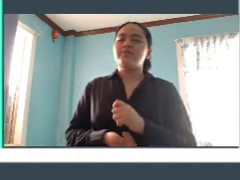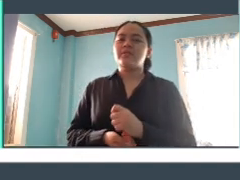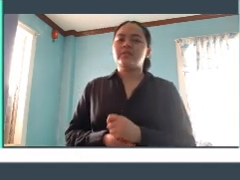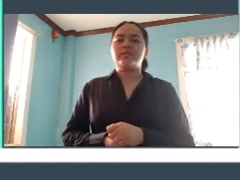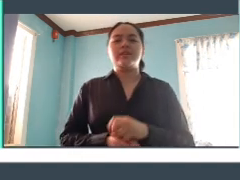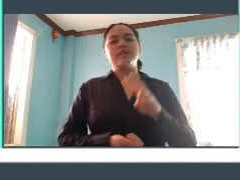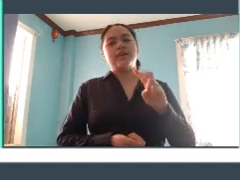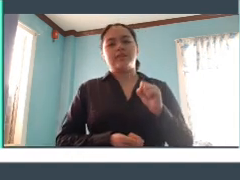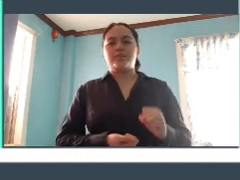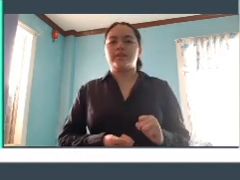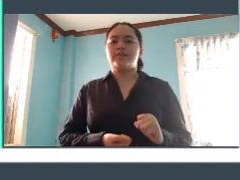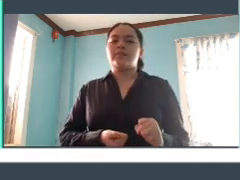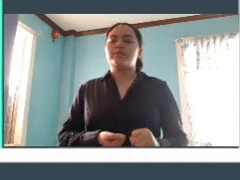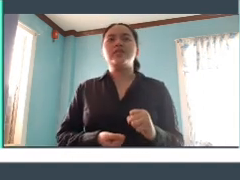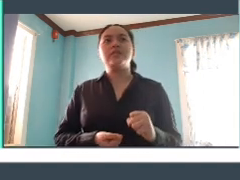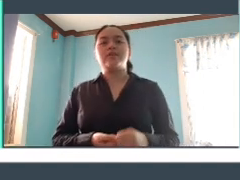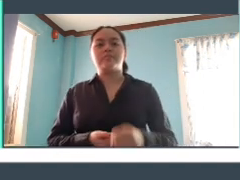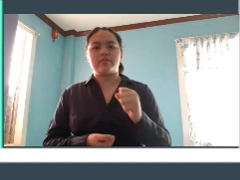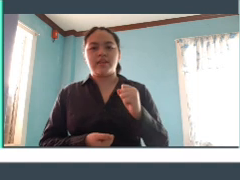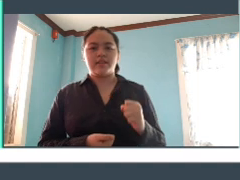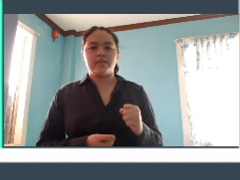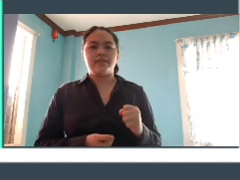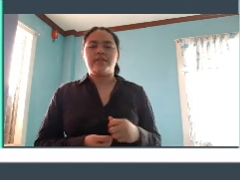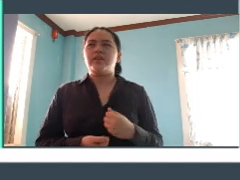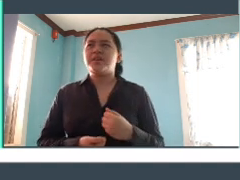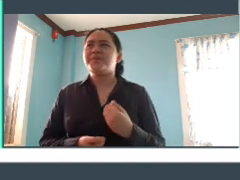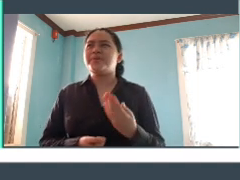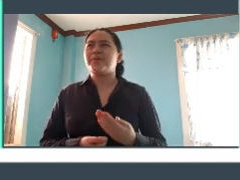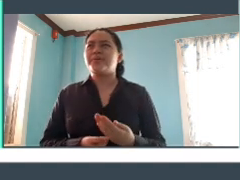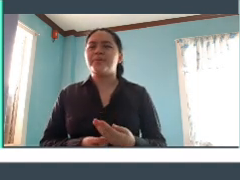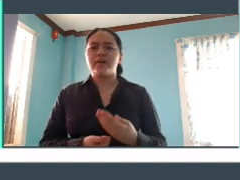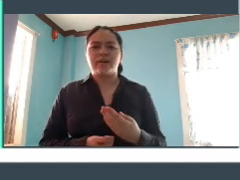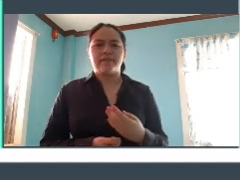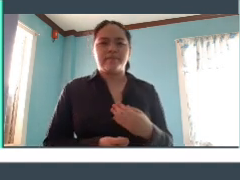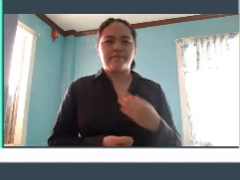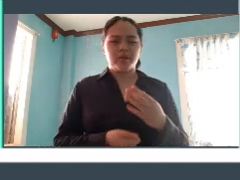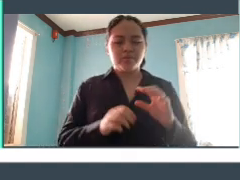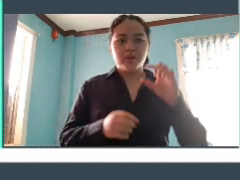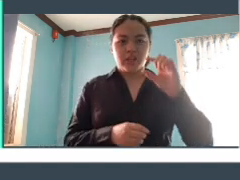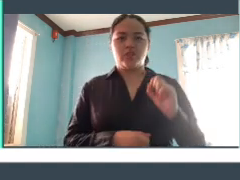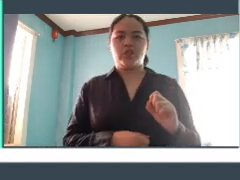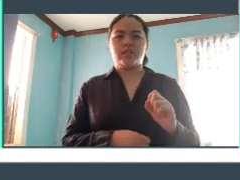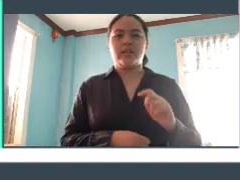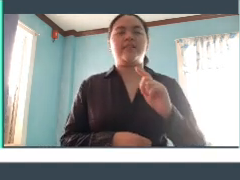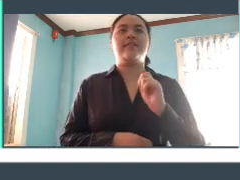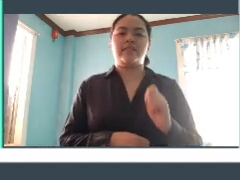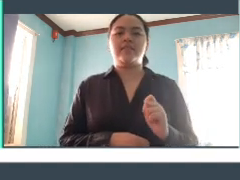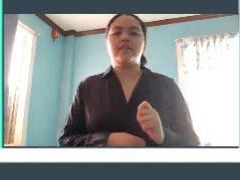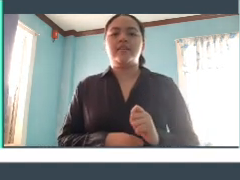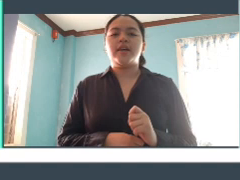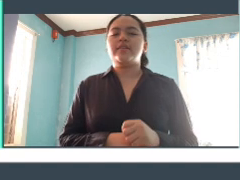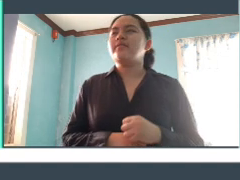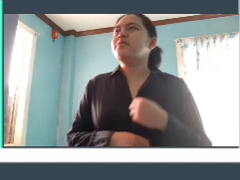Let's move on to the second one, which is the mosses. They grow a few inches in